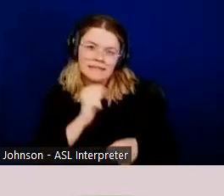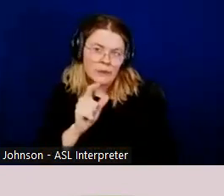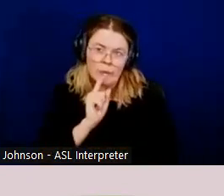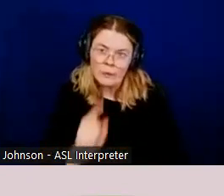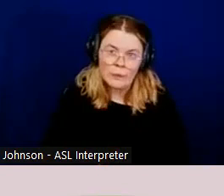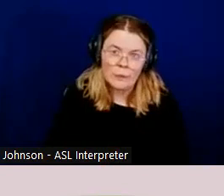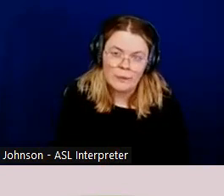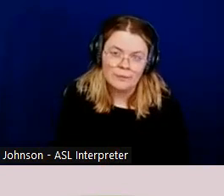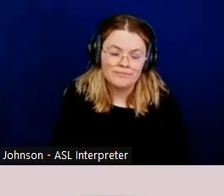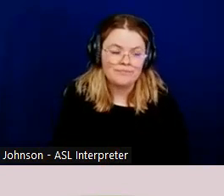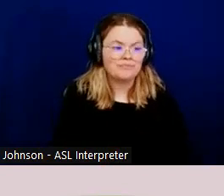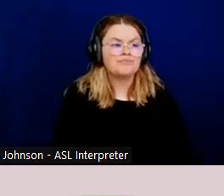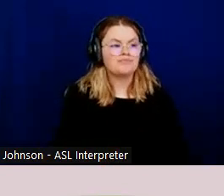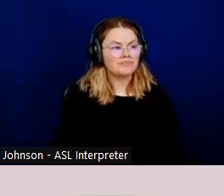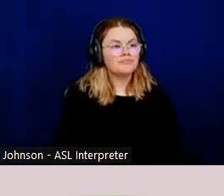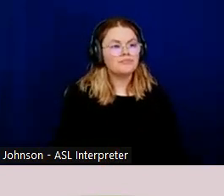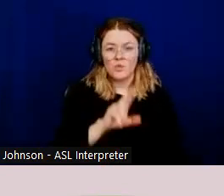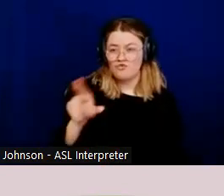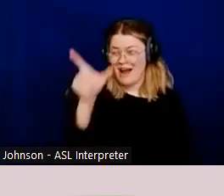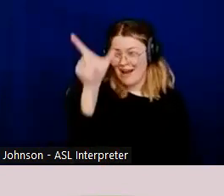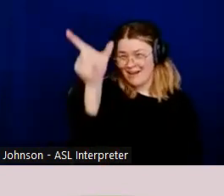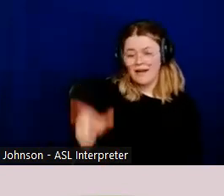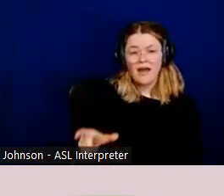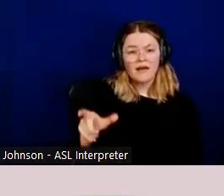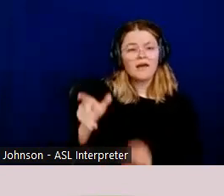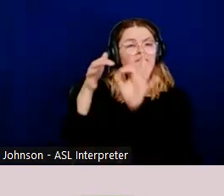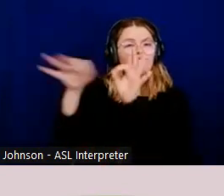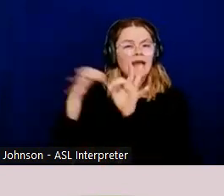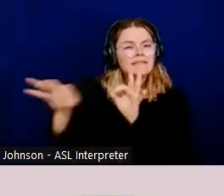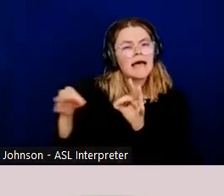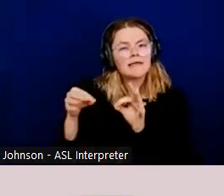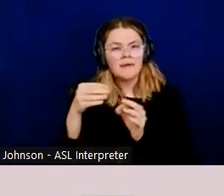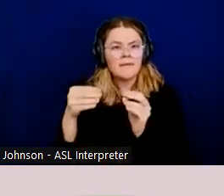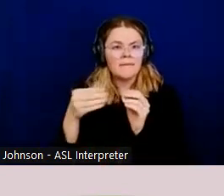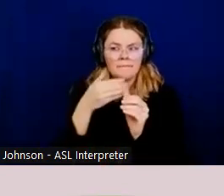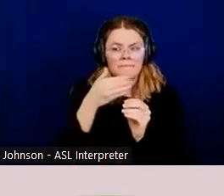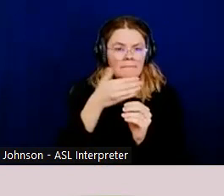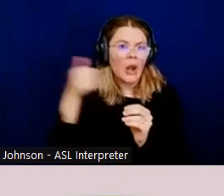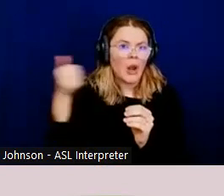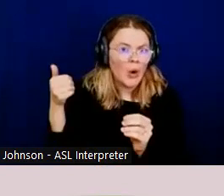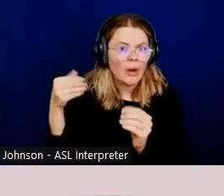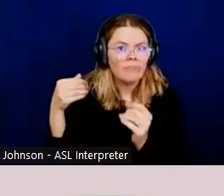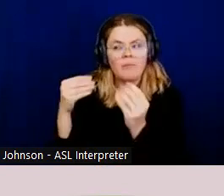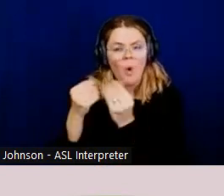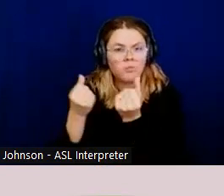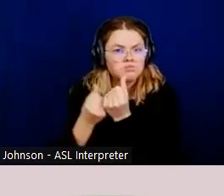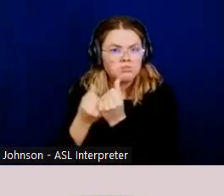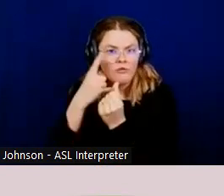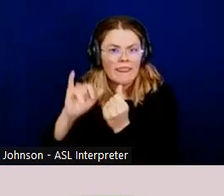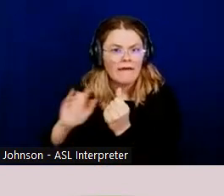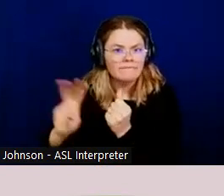And on the right are phrases and questions that challenge the abusive person's voice and start to kind of prove them